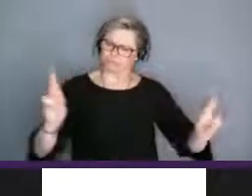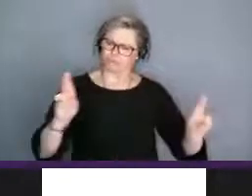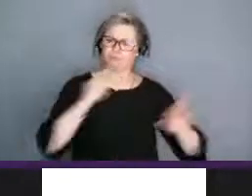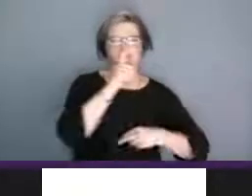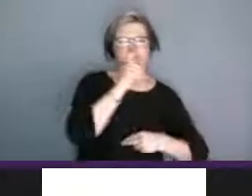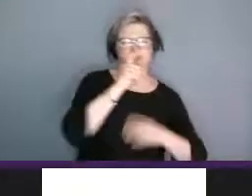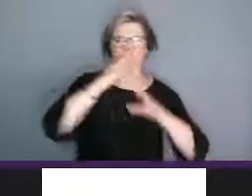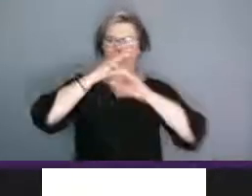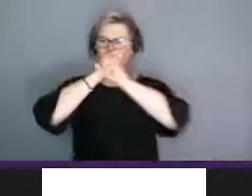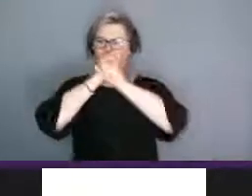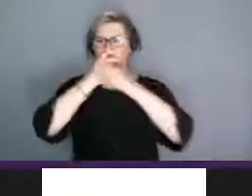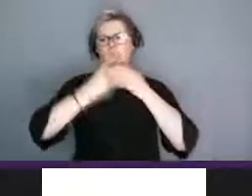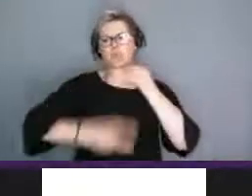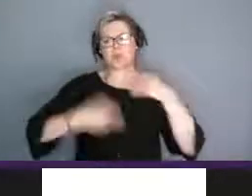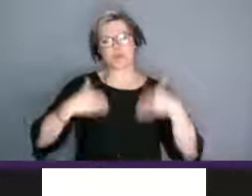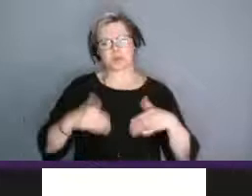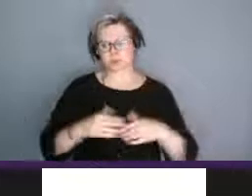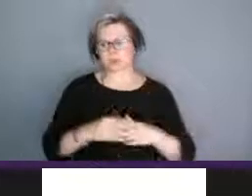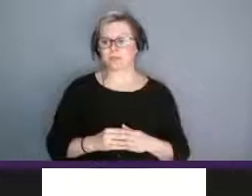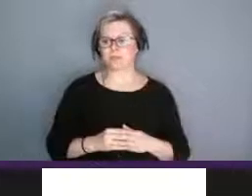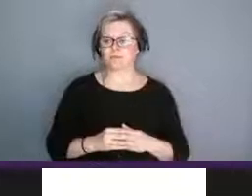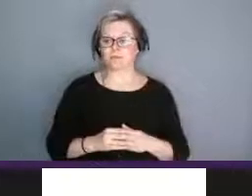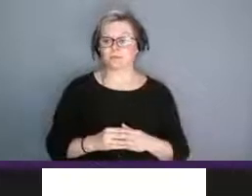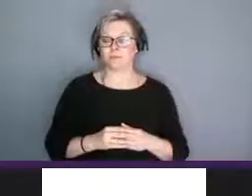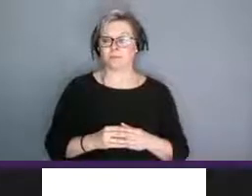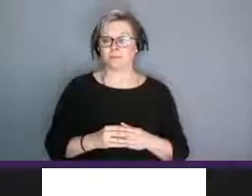confidentiality. And if it would be